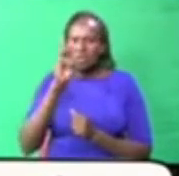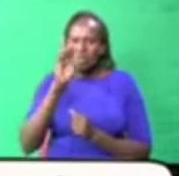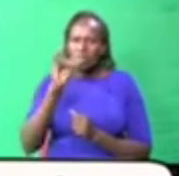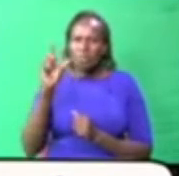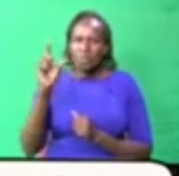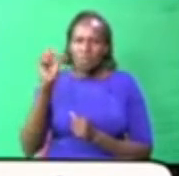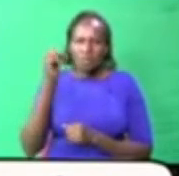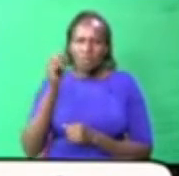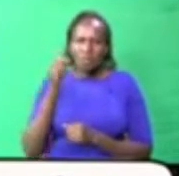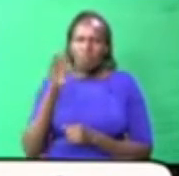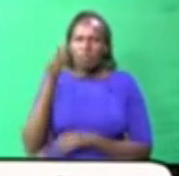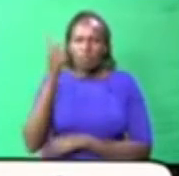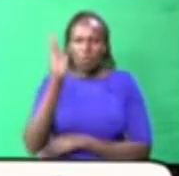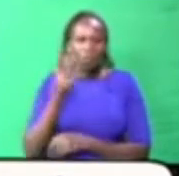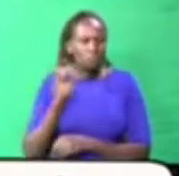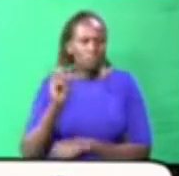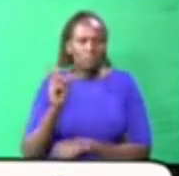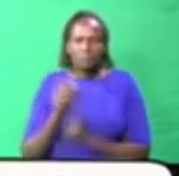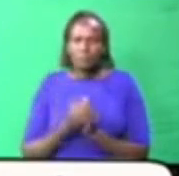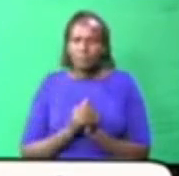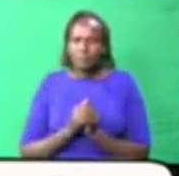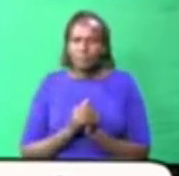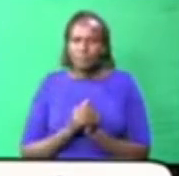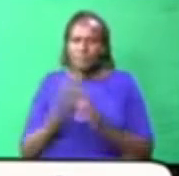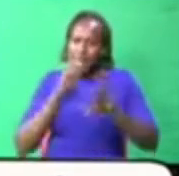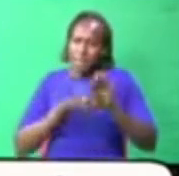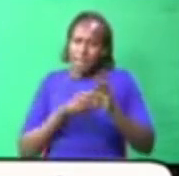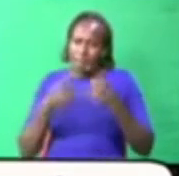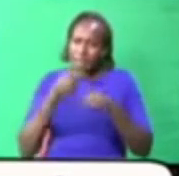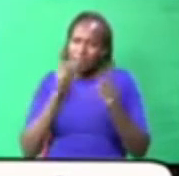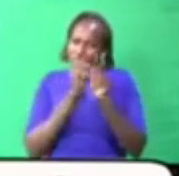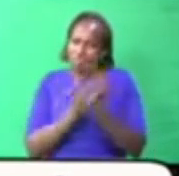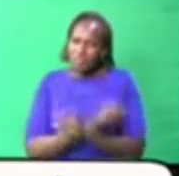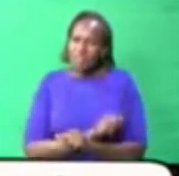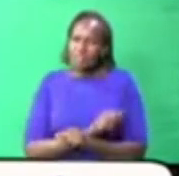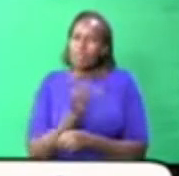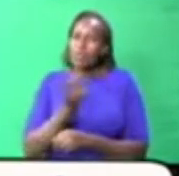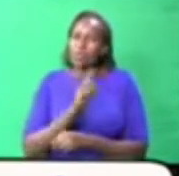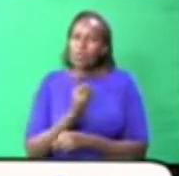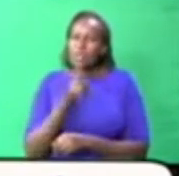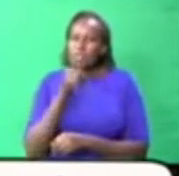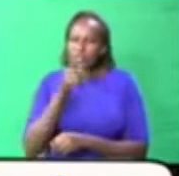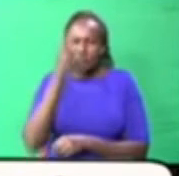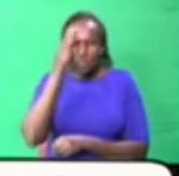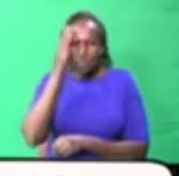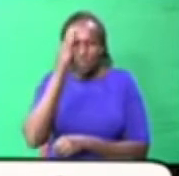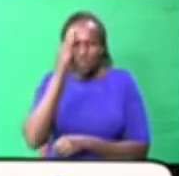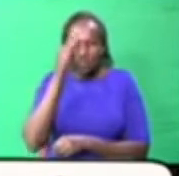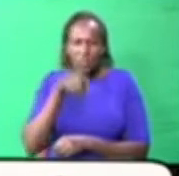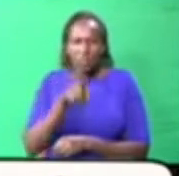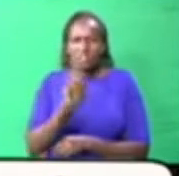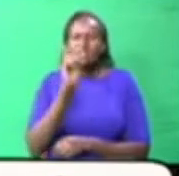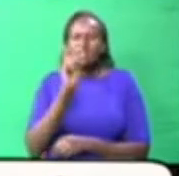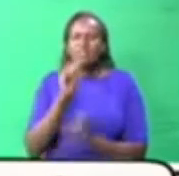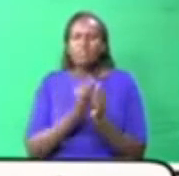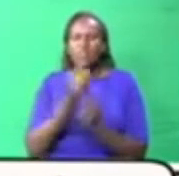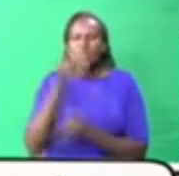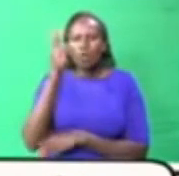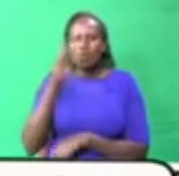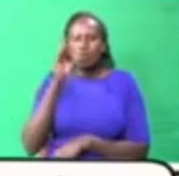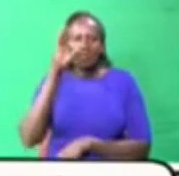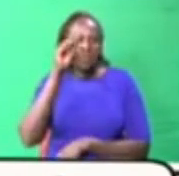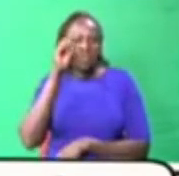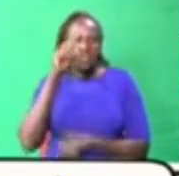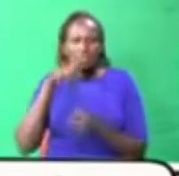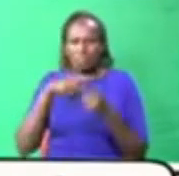wana wa Israeli, waambie hivi, a time is coming when you no longer identify yourself with the God of Moses, but